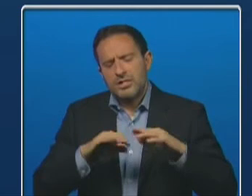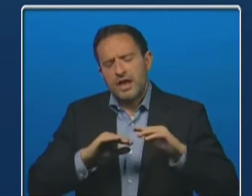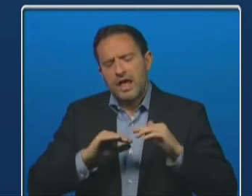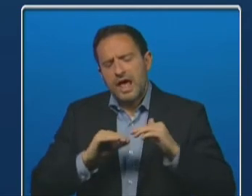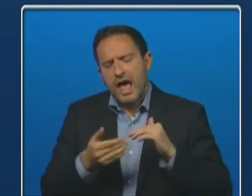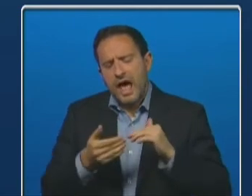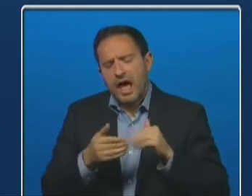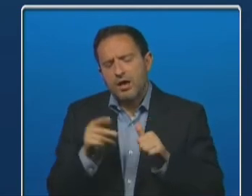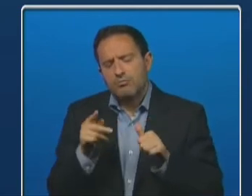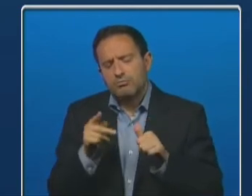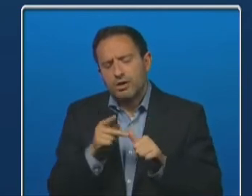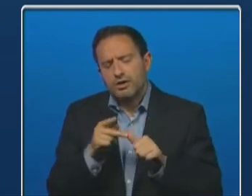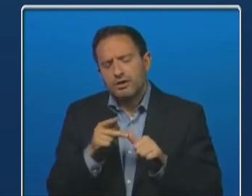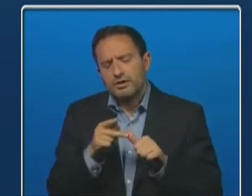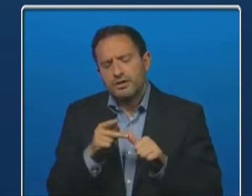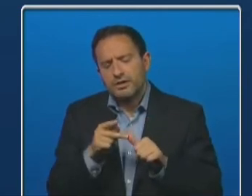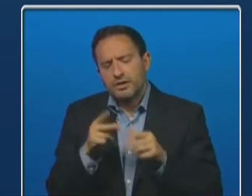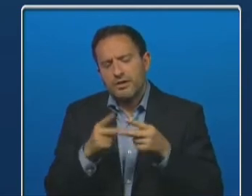value system works?